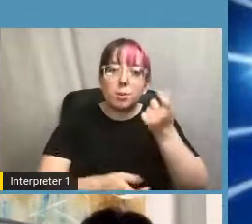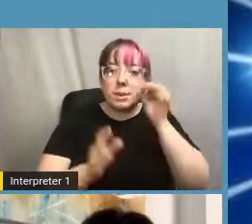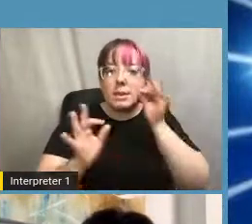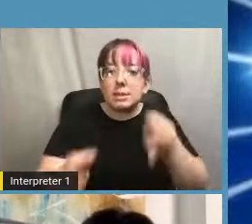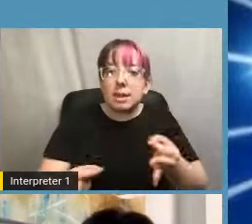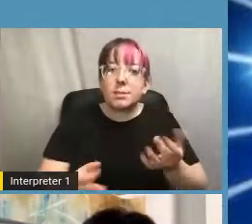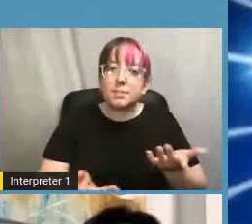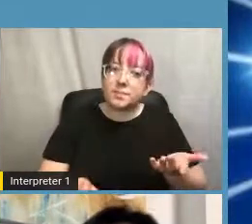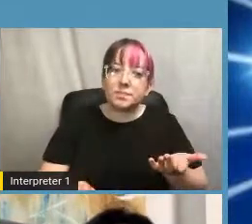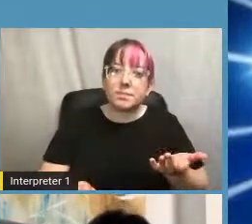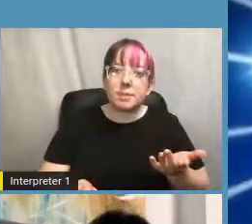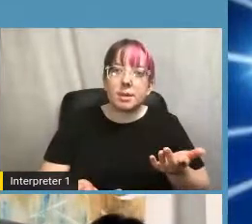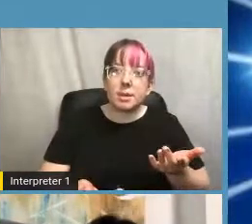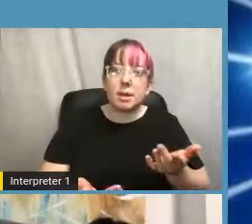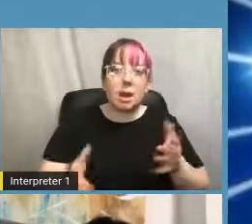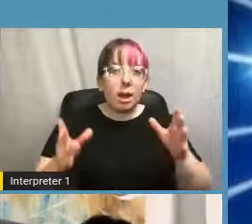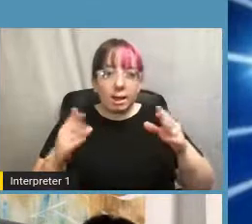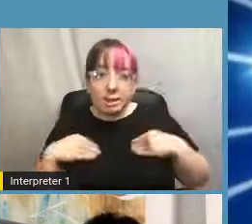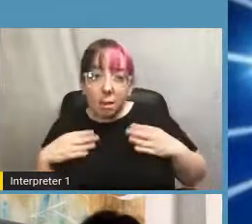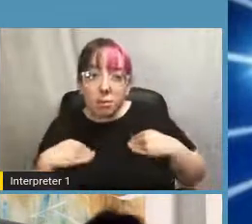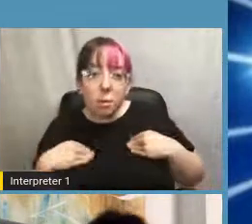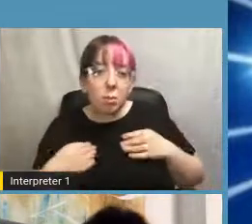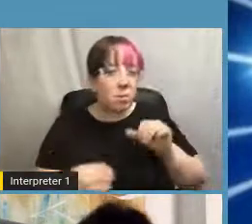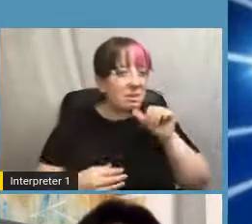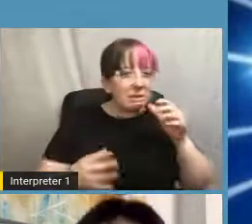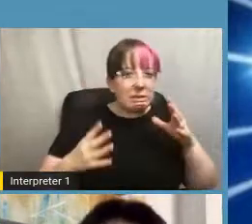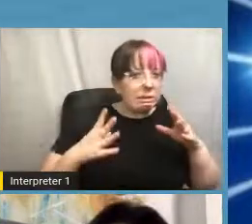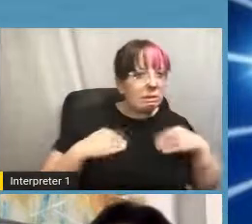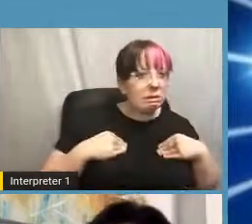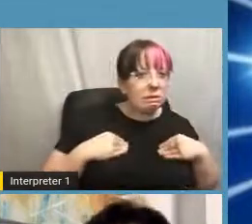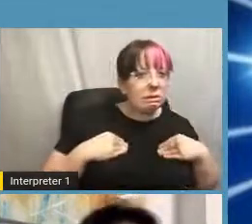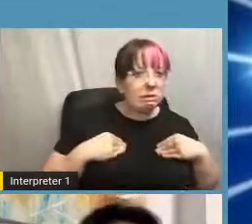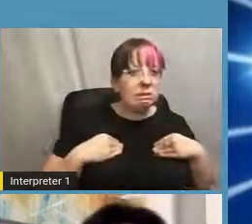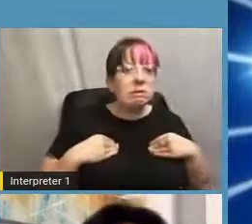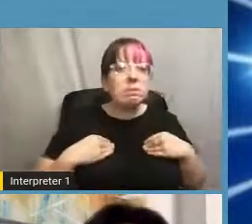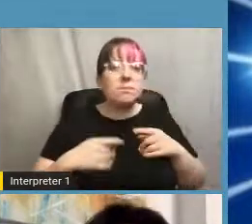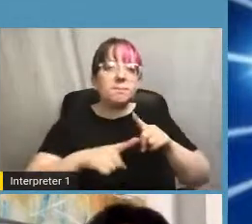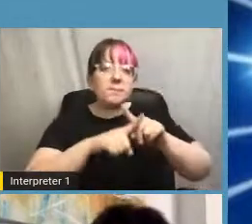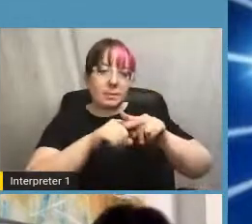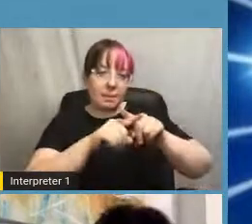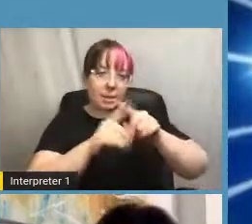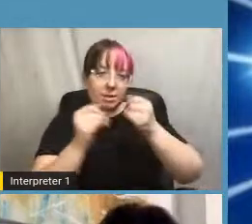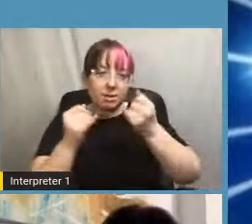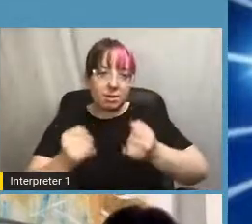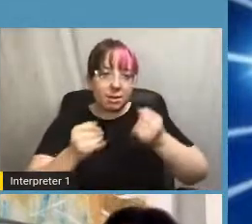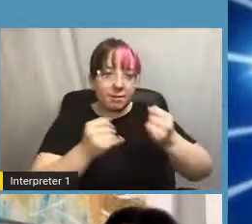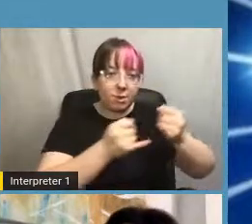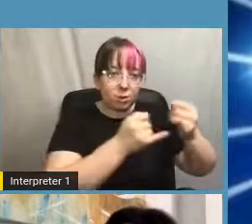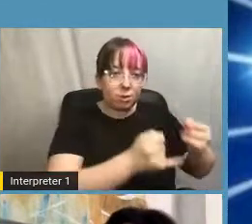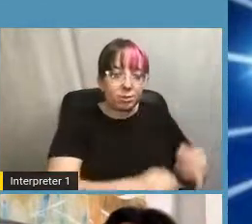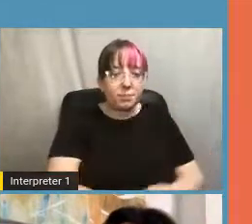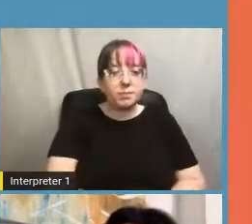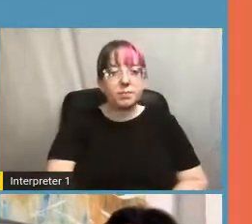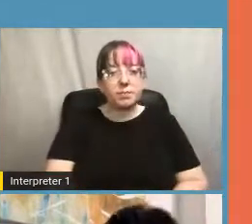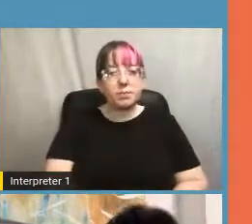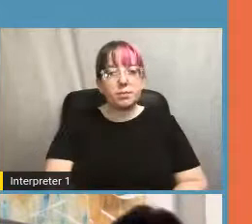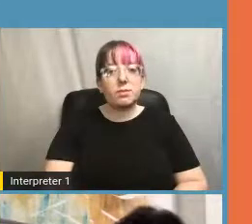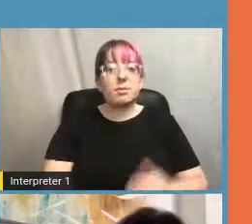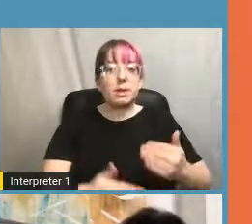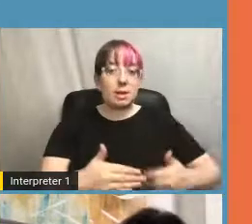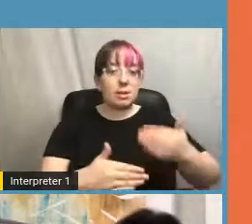what is acceptable and what is not, depending on the aims of your exhibition. Next